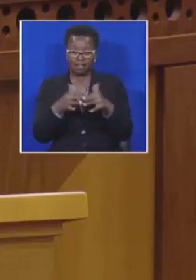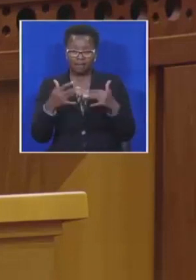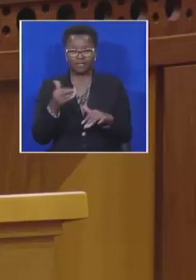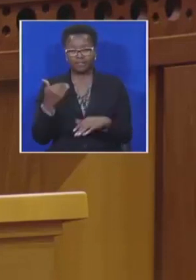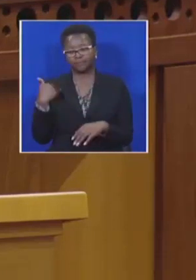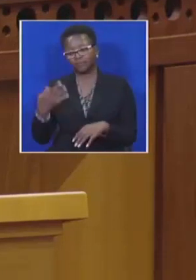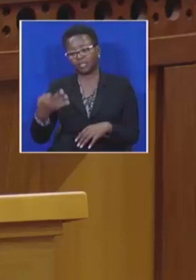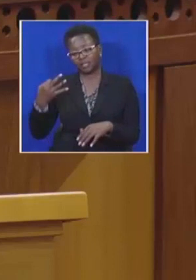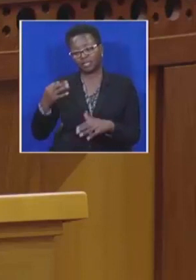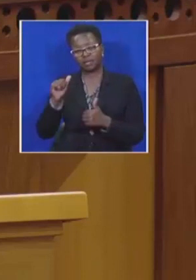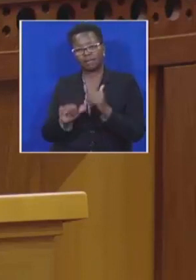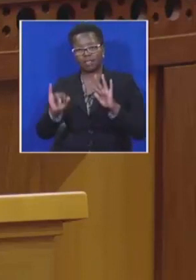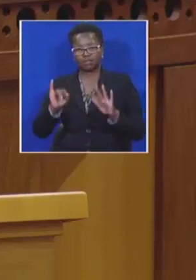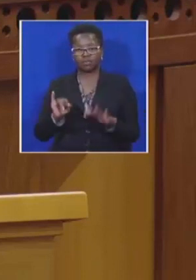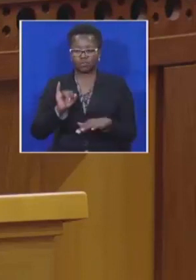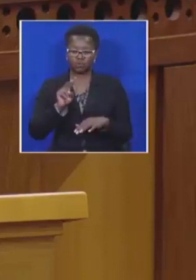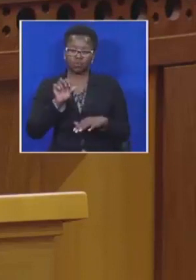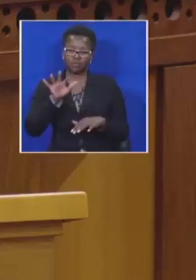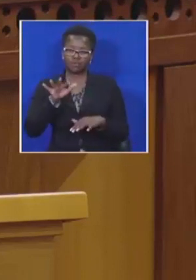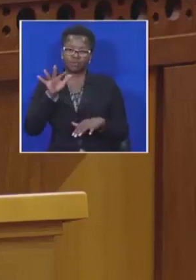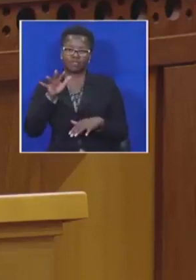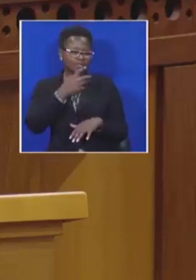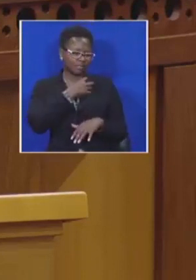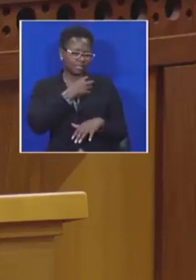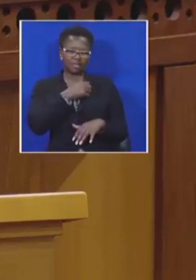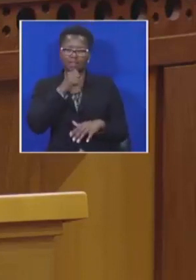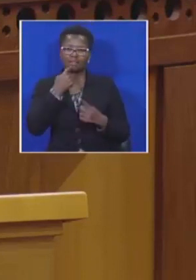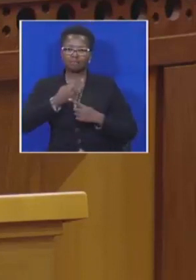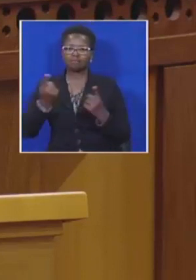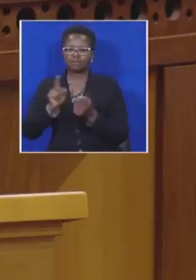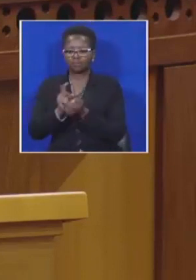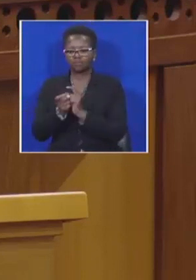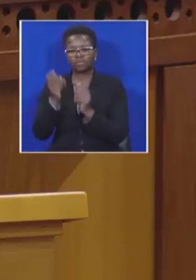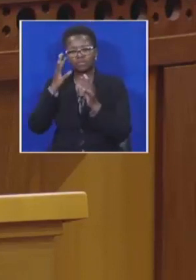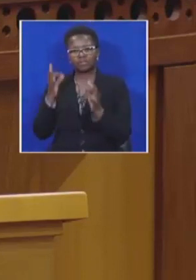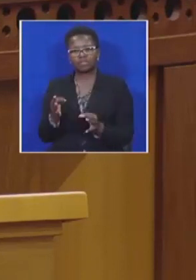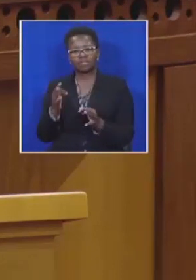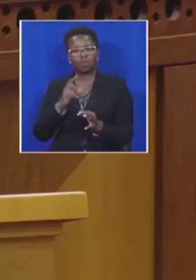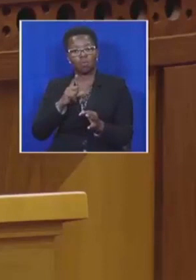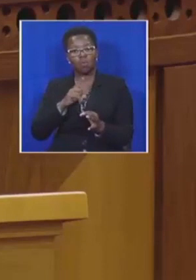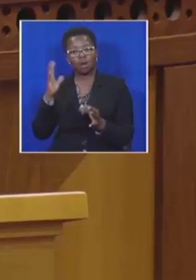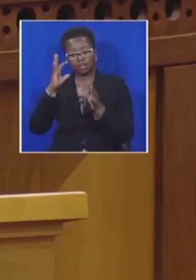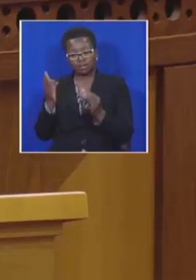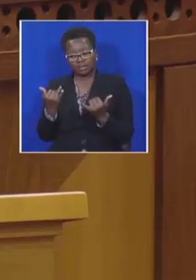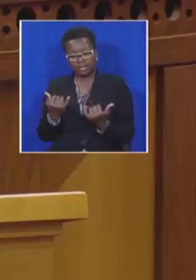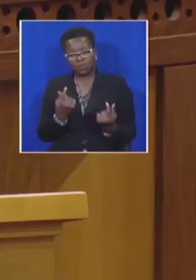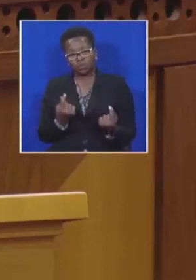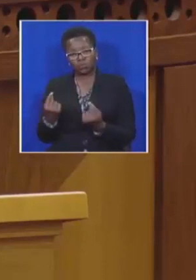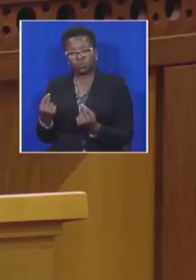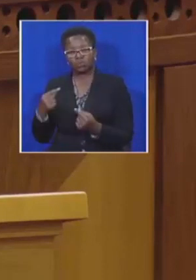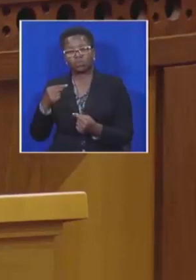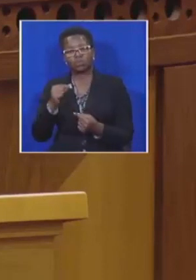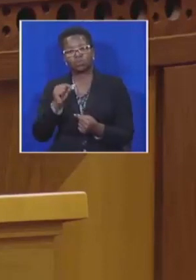Cabinet statement does not make mention of the amended decision. The only reason why this decision is made is because the Guptas